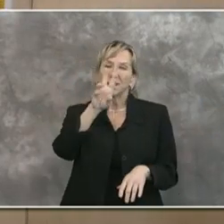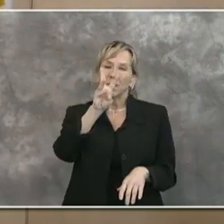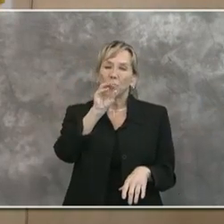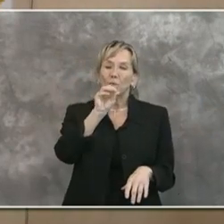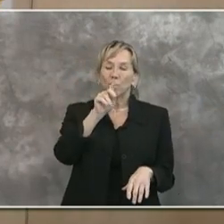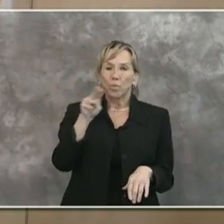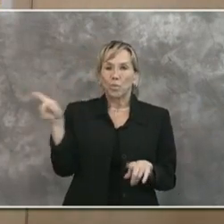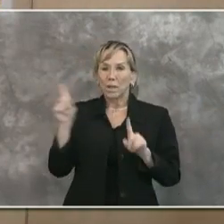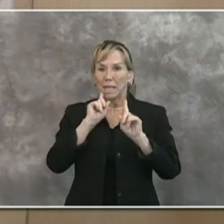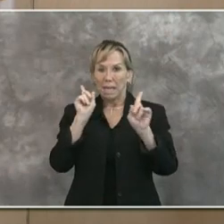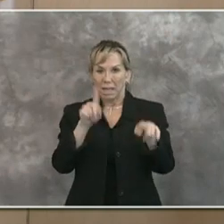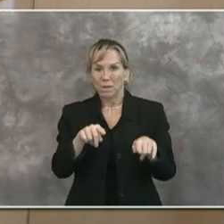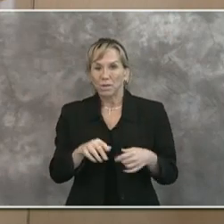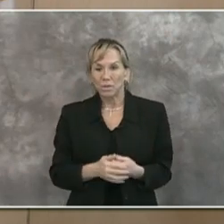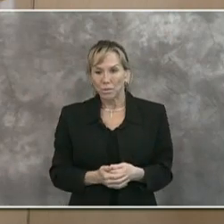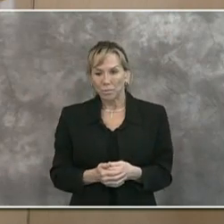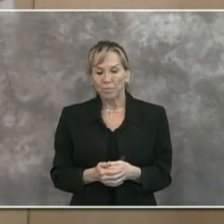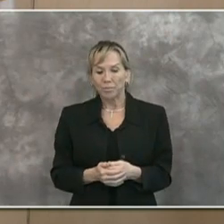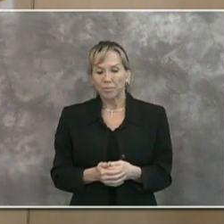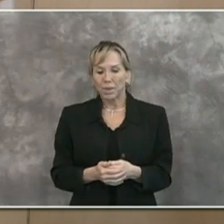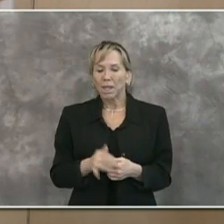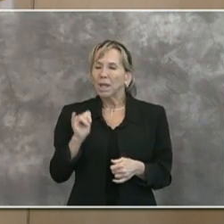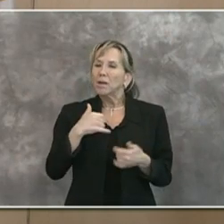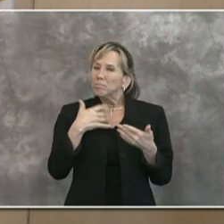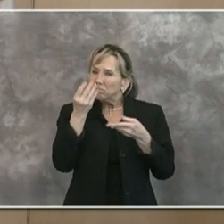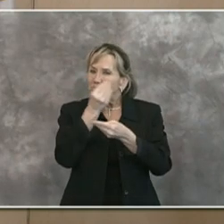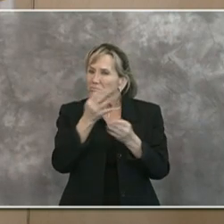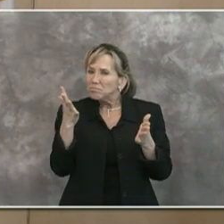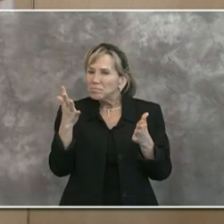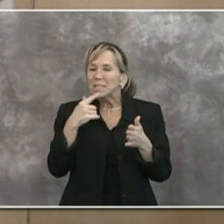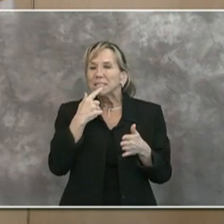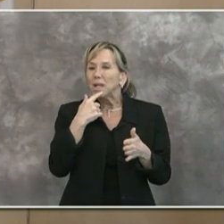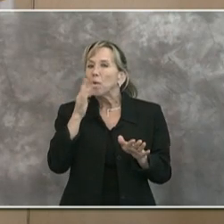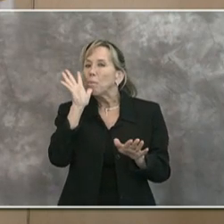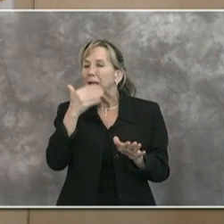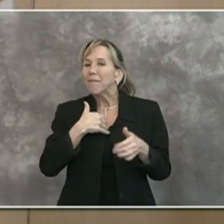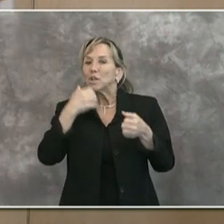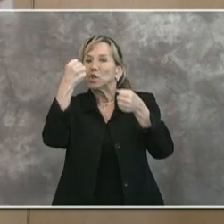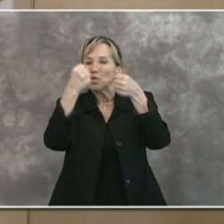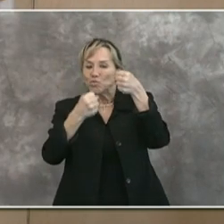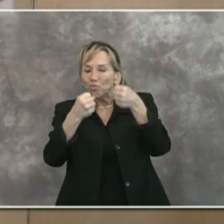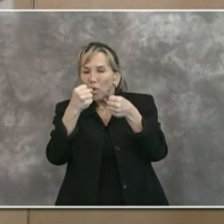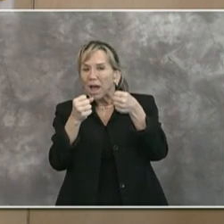Thank you for the question. I think what we said earlier this week is that we would have a drive-through